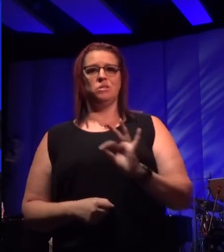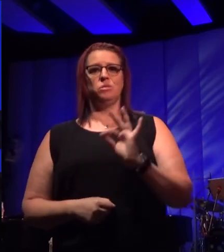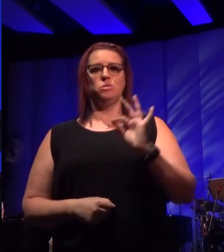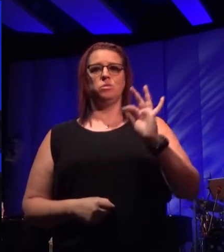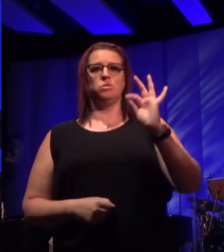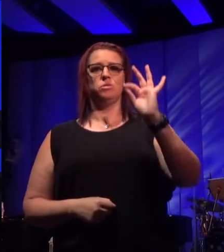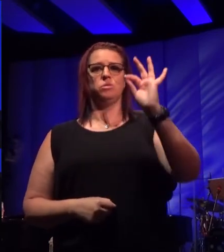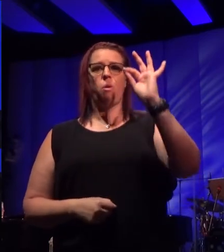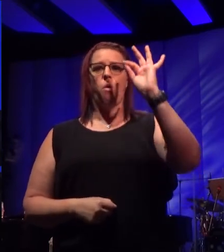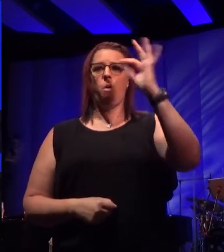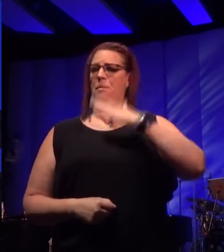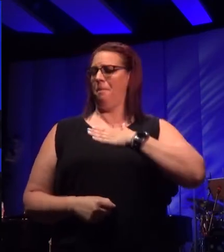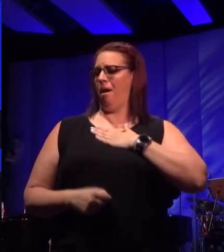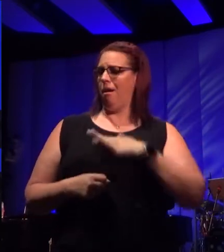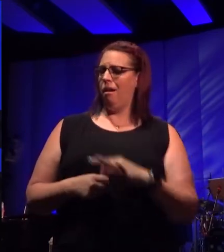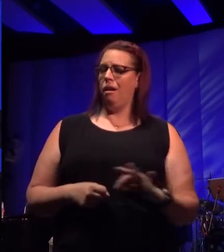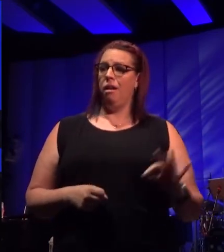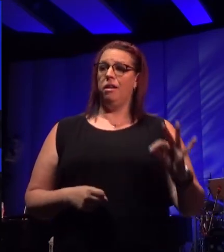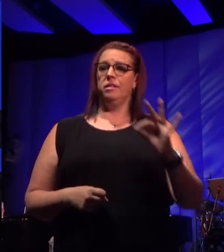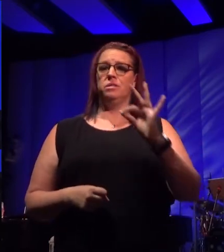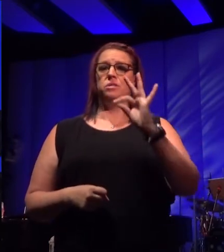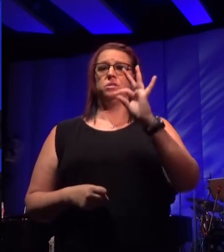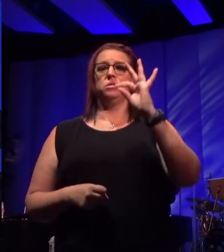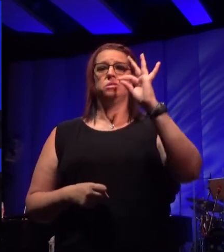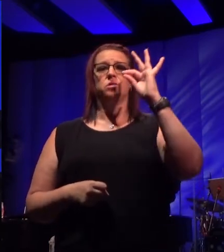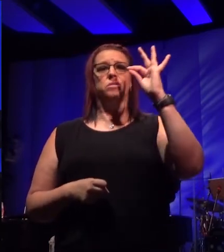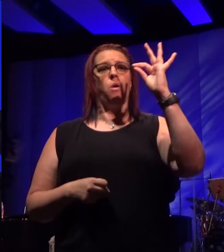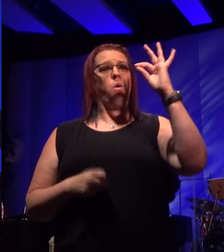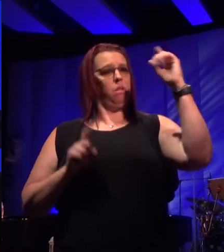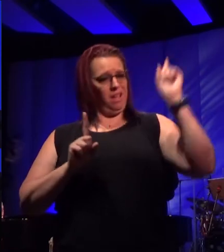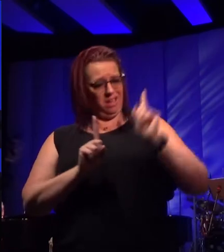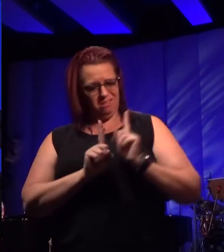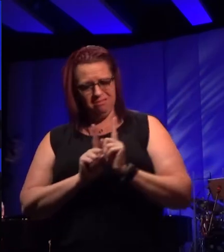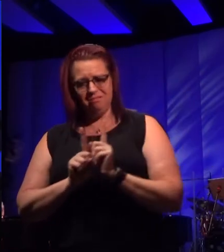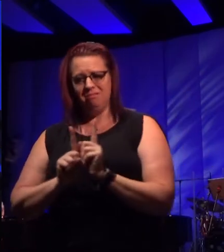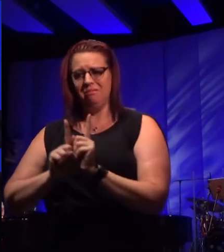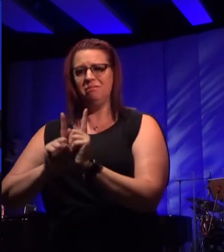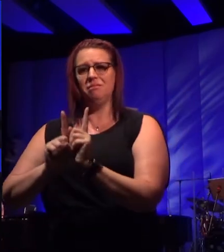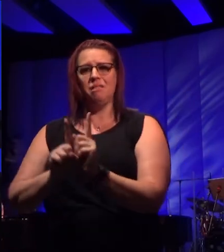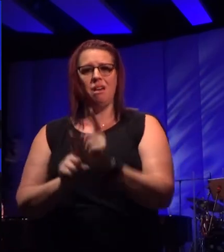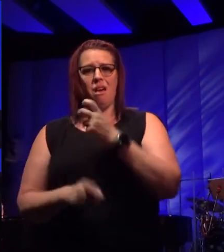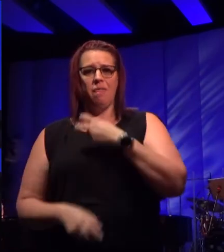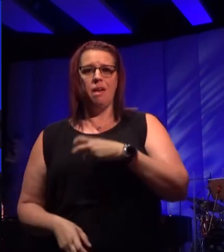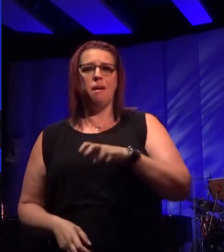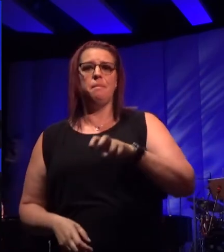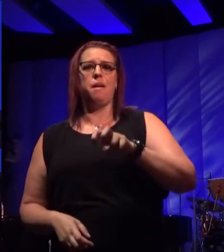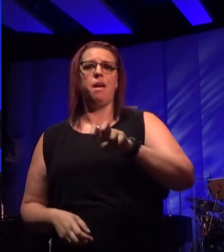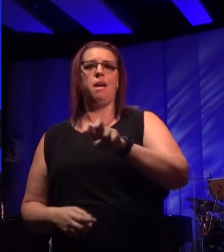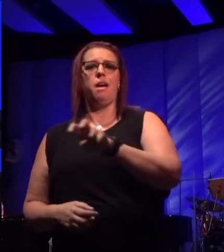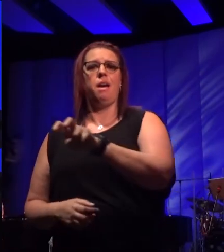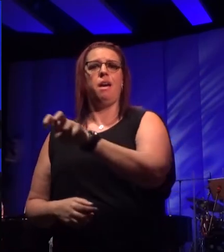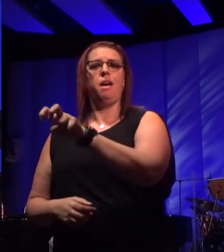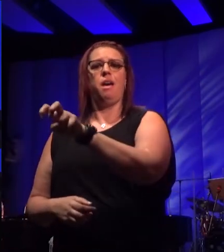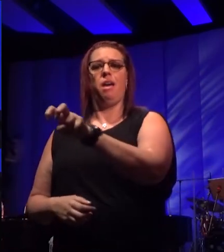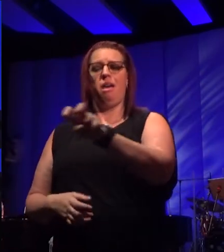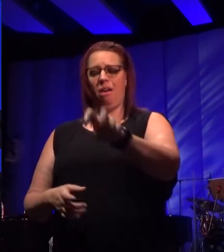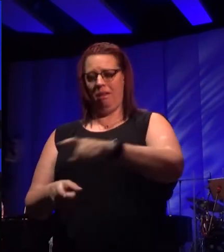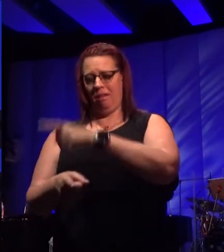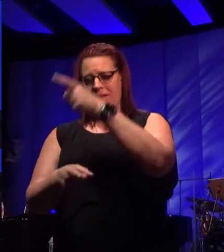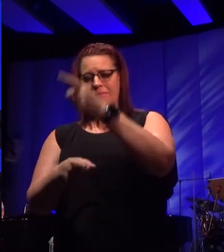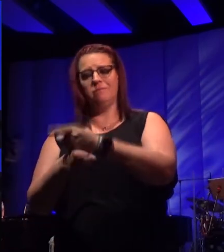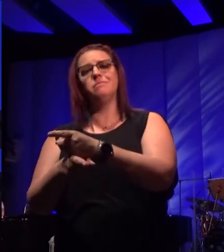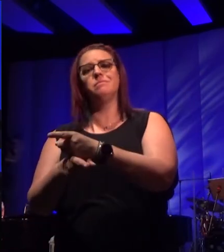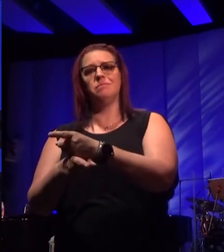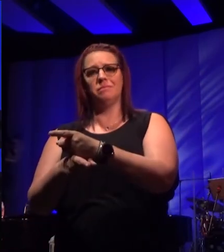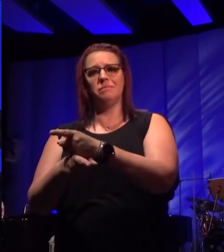soul, and he leadeth me into the path of